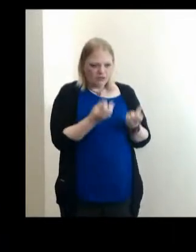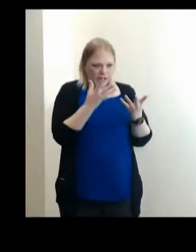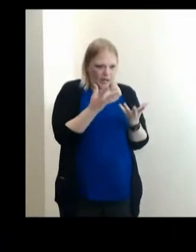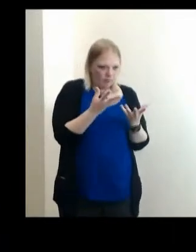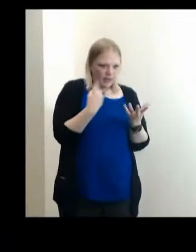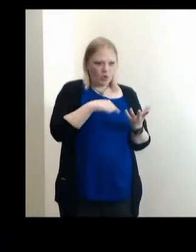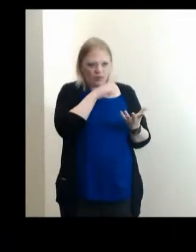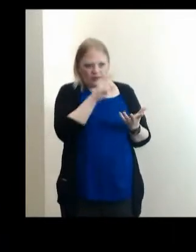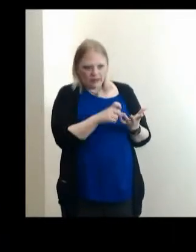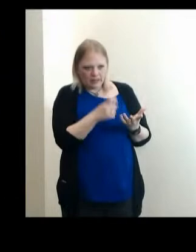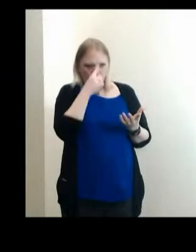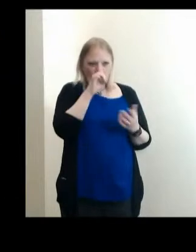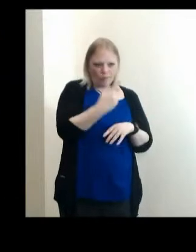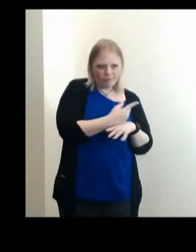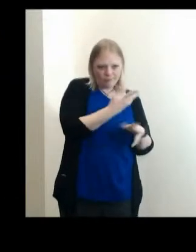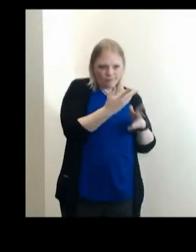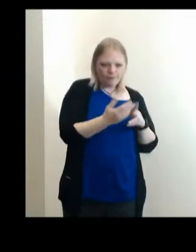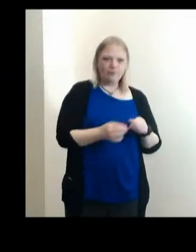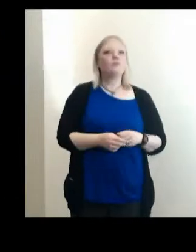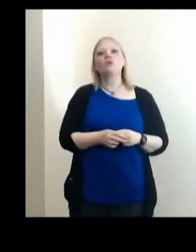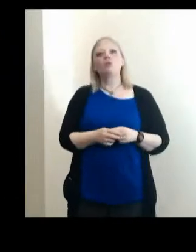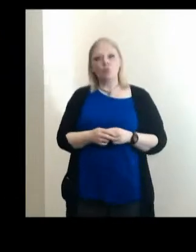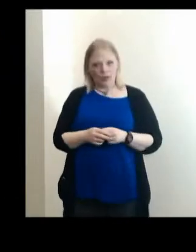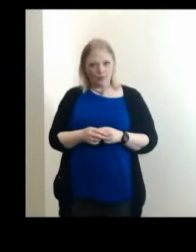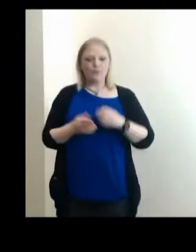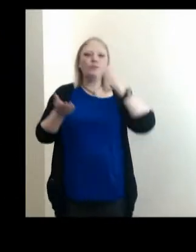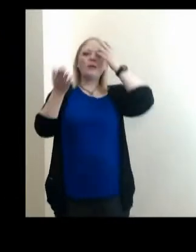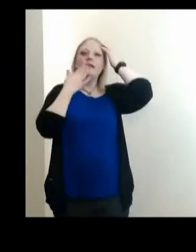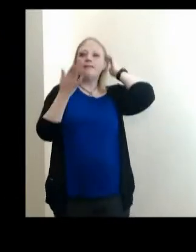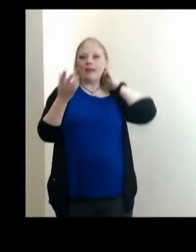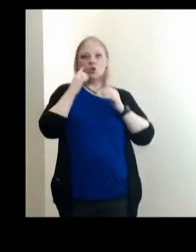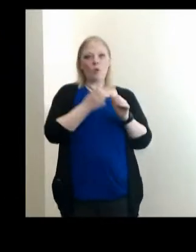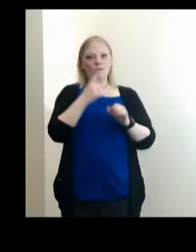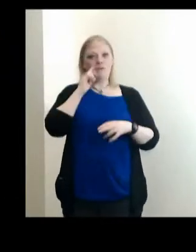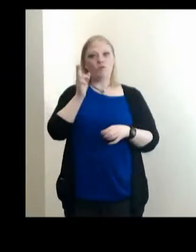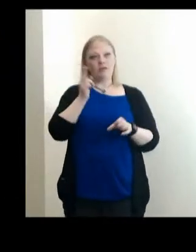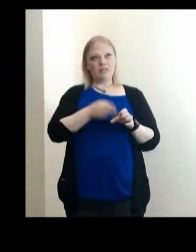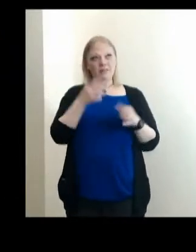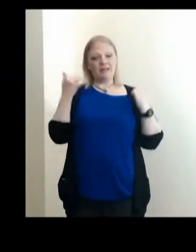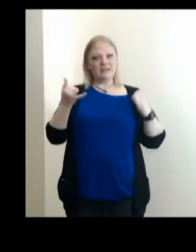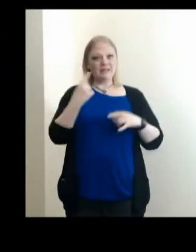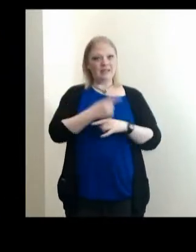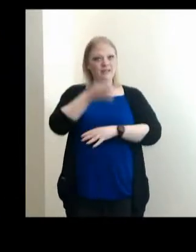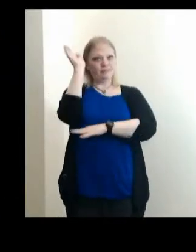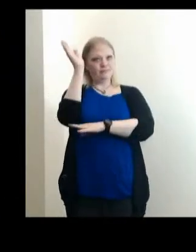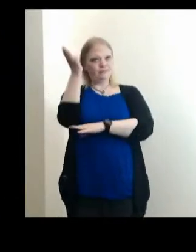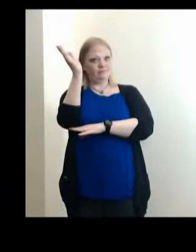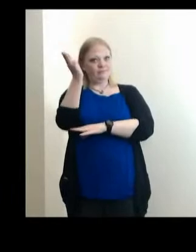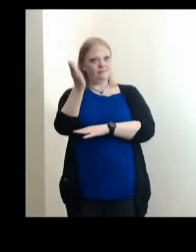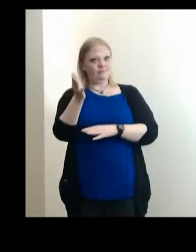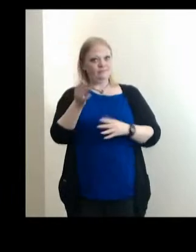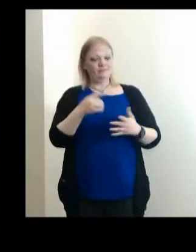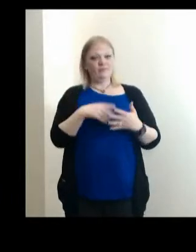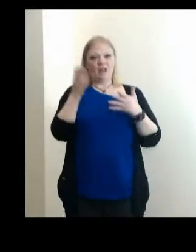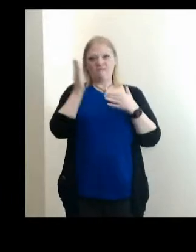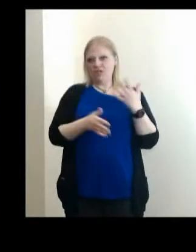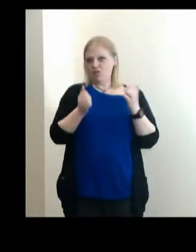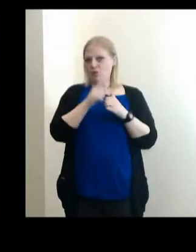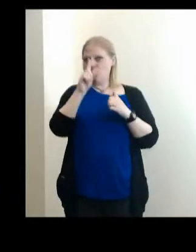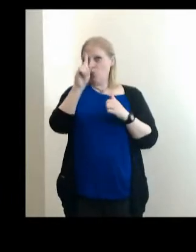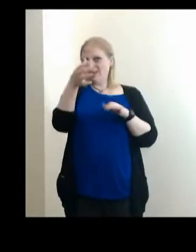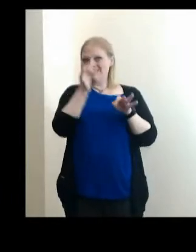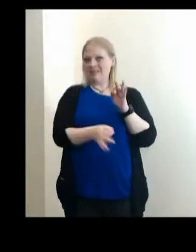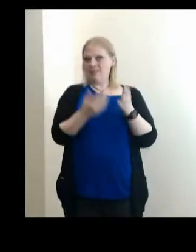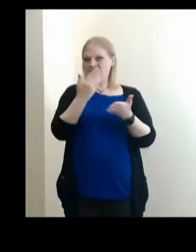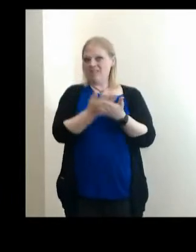one time. With that, I want to thank everyone for participating in today's press conference, and just finish with this one simple